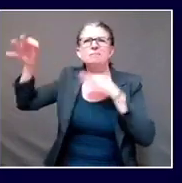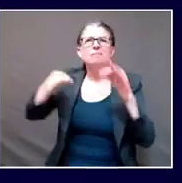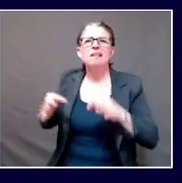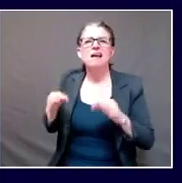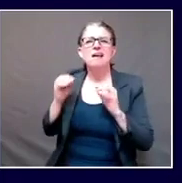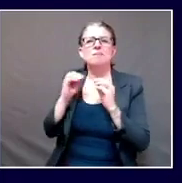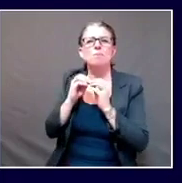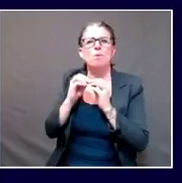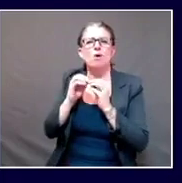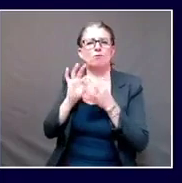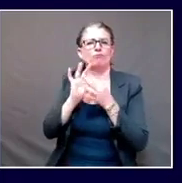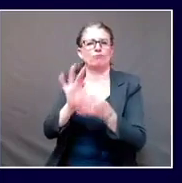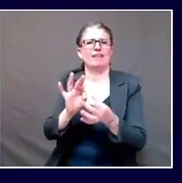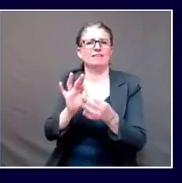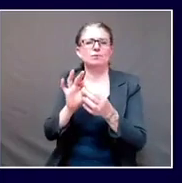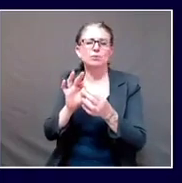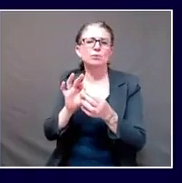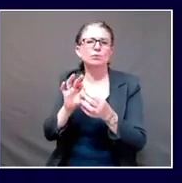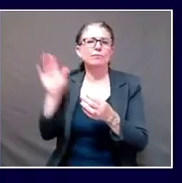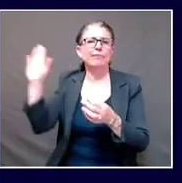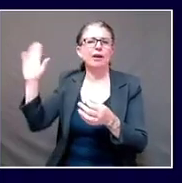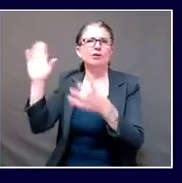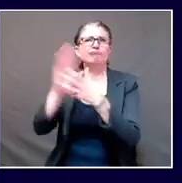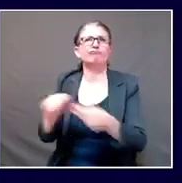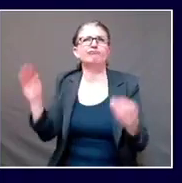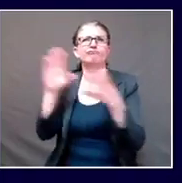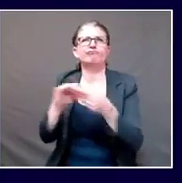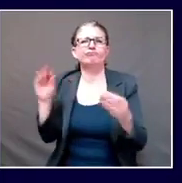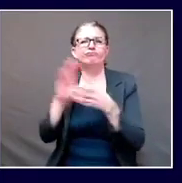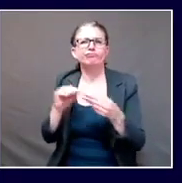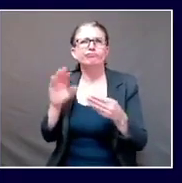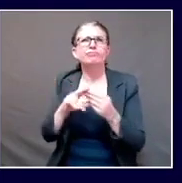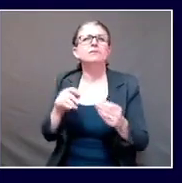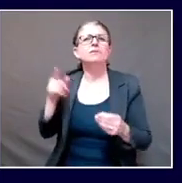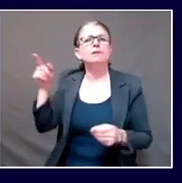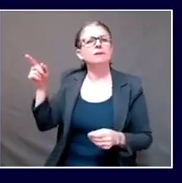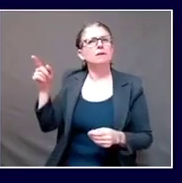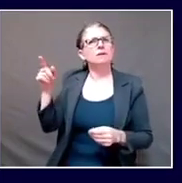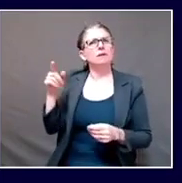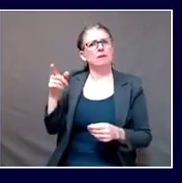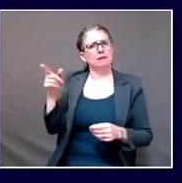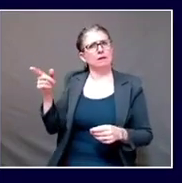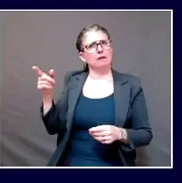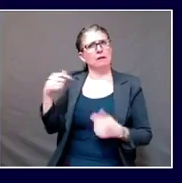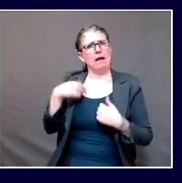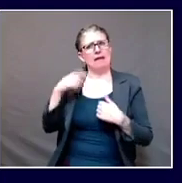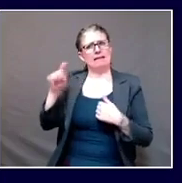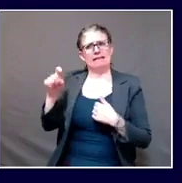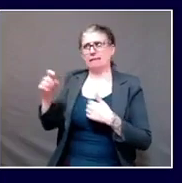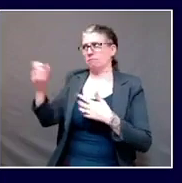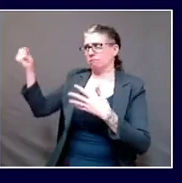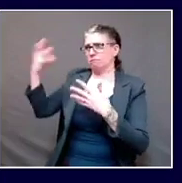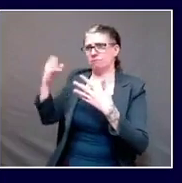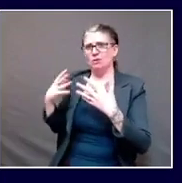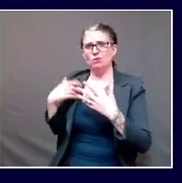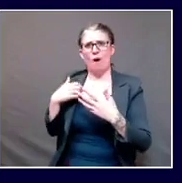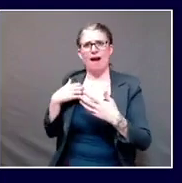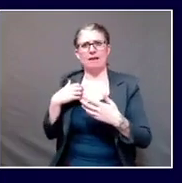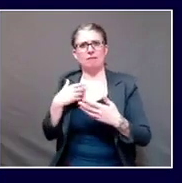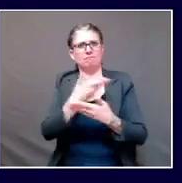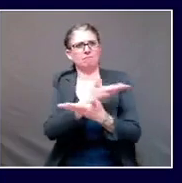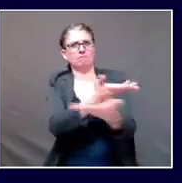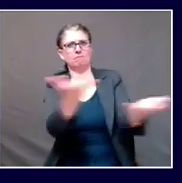that type of information is essential for our plans. So we are hopeful that we get more answers to help us look out